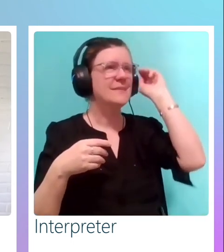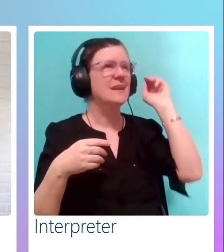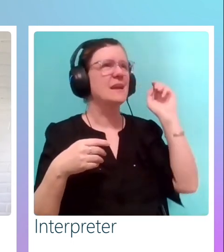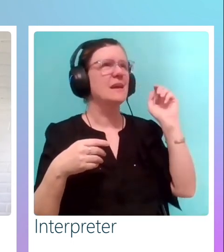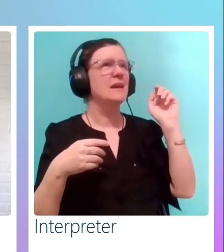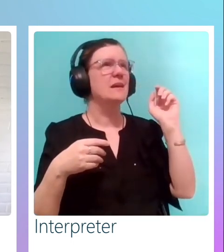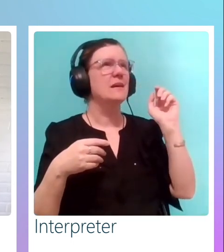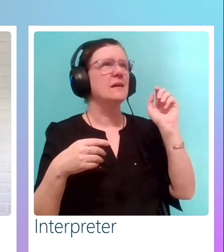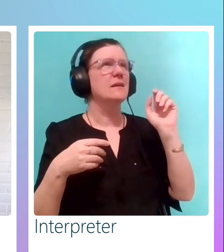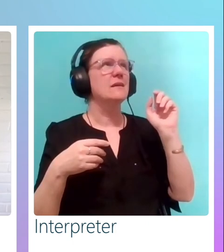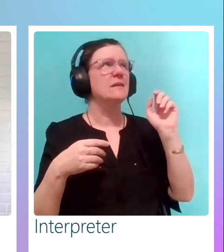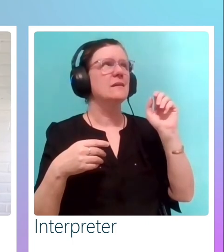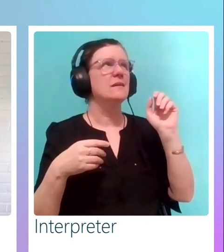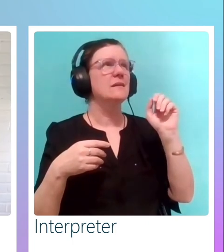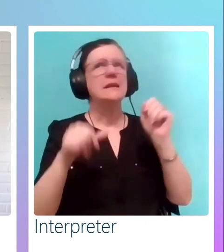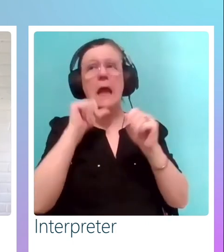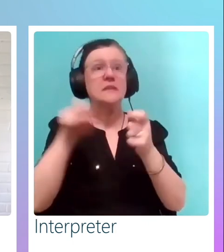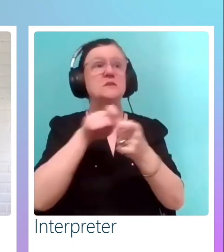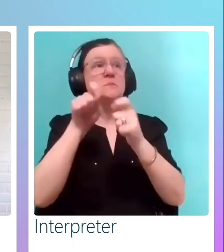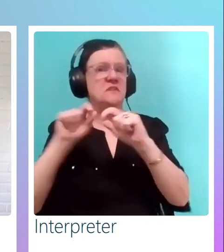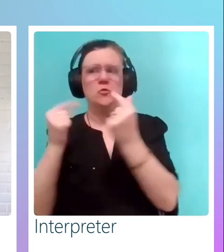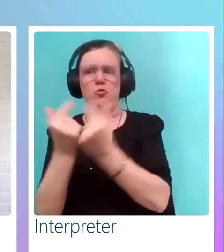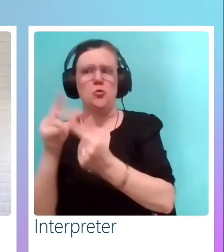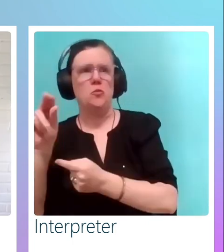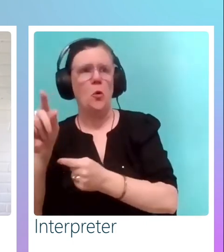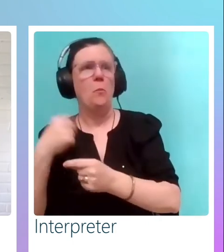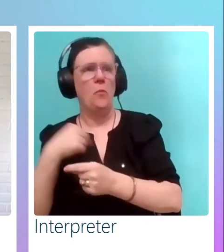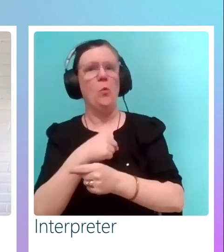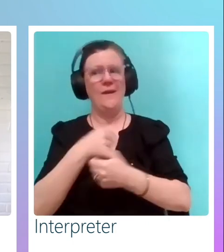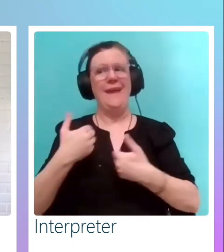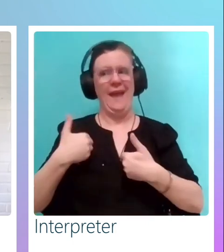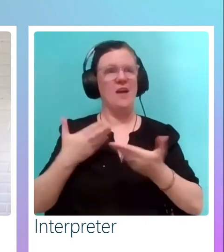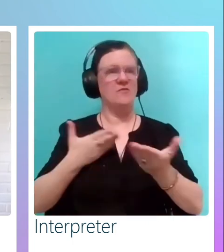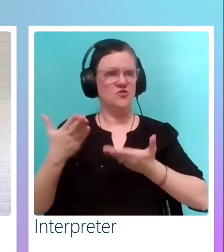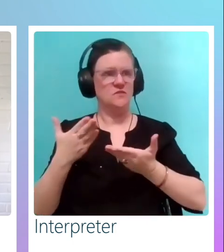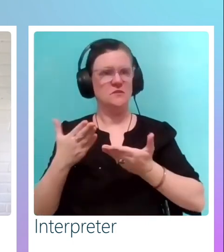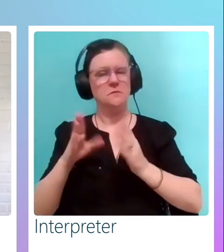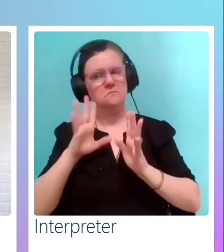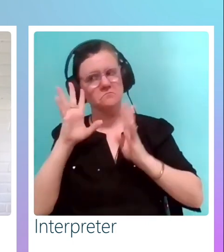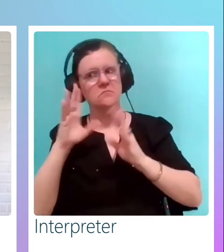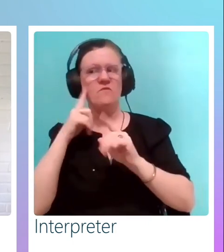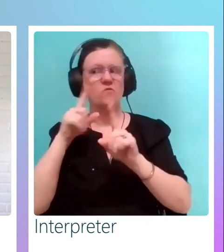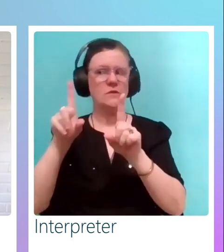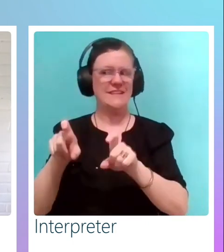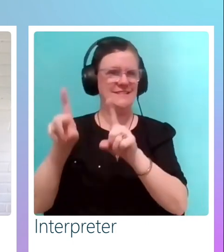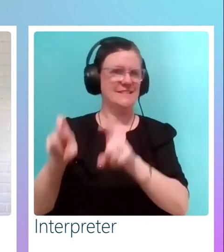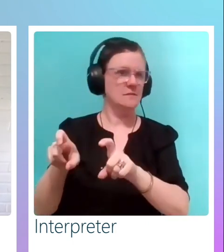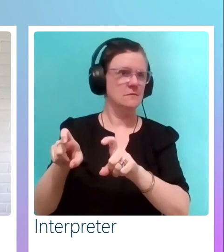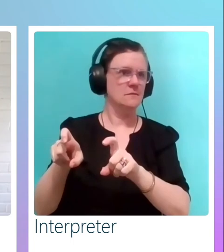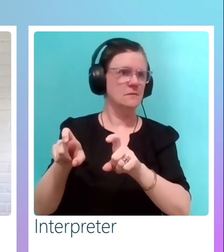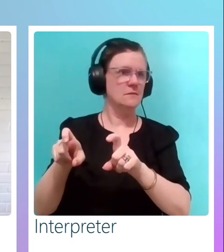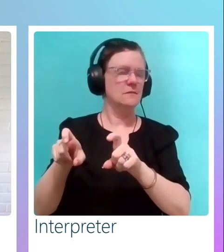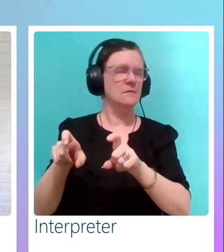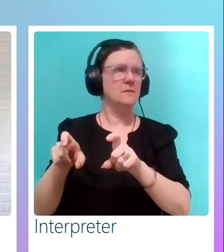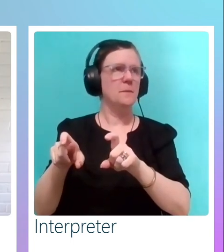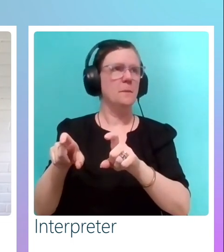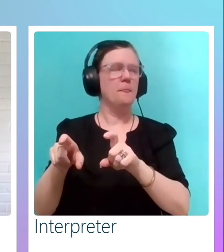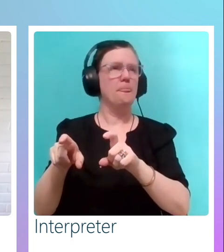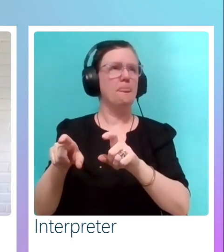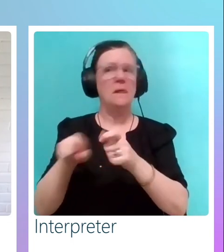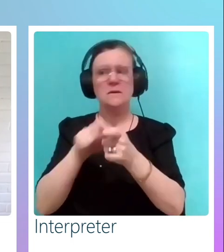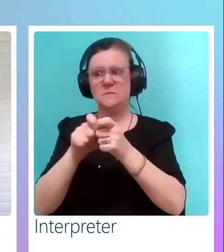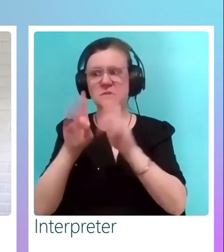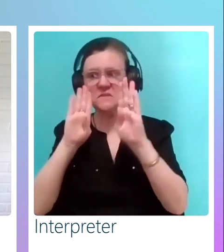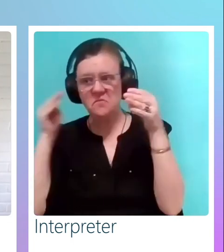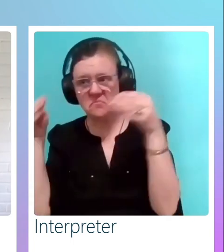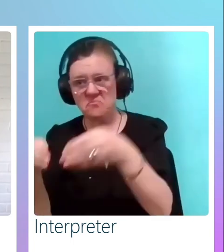from the point of view of organizations and teams creating these services. From the point of view of testing, we're not specifically doing that. The